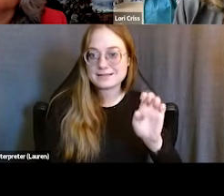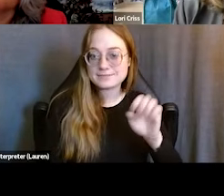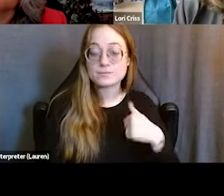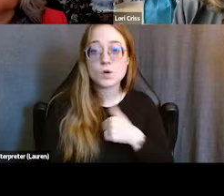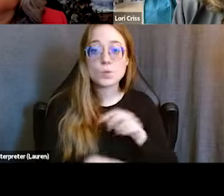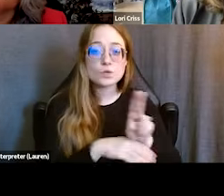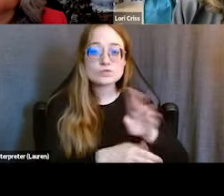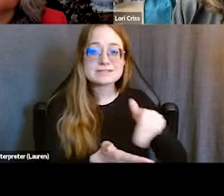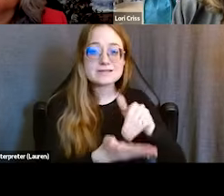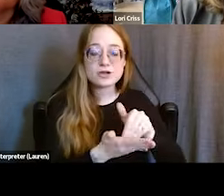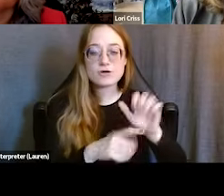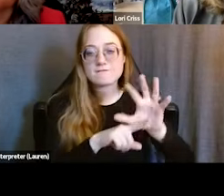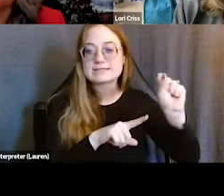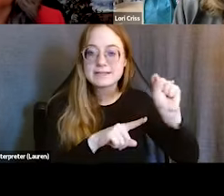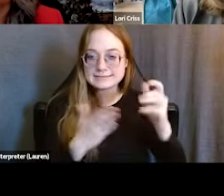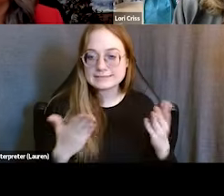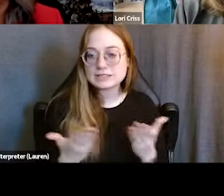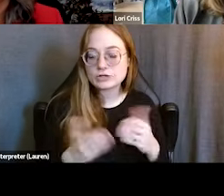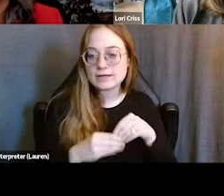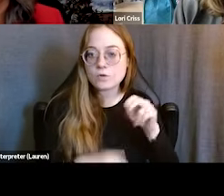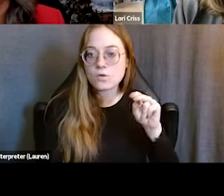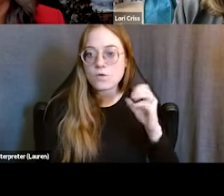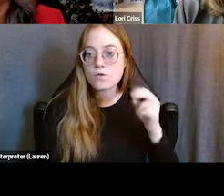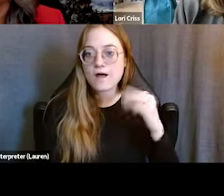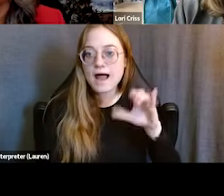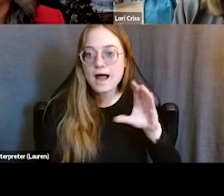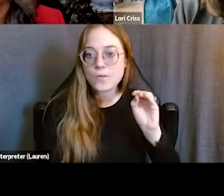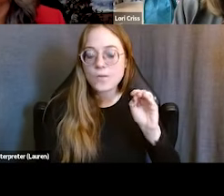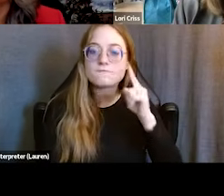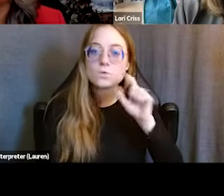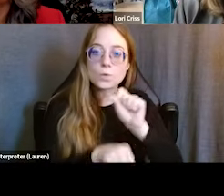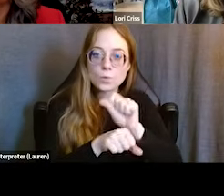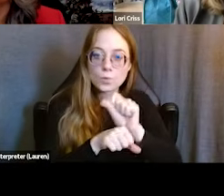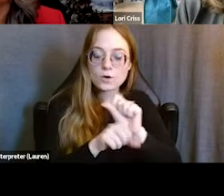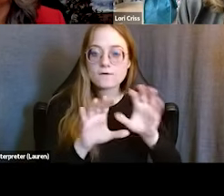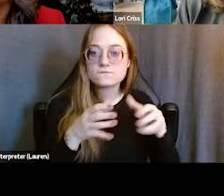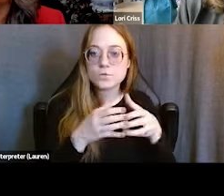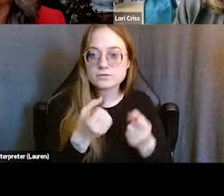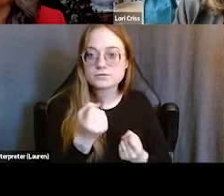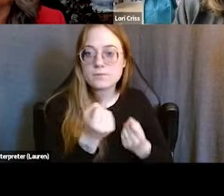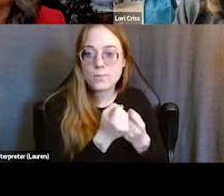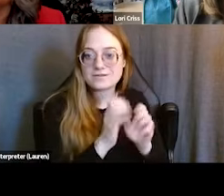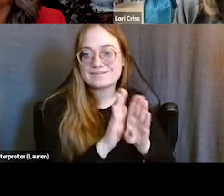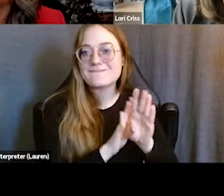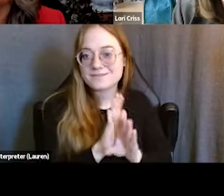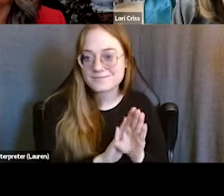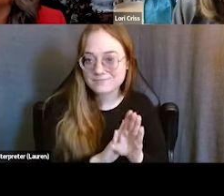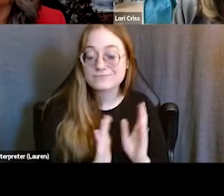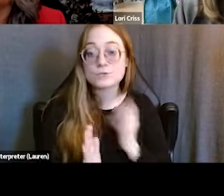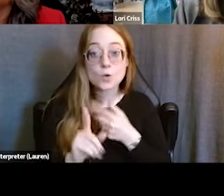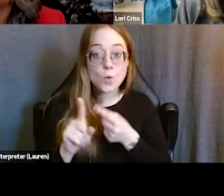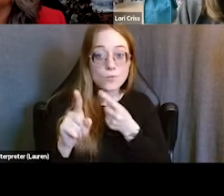here in Ohio as workforce support and development. Our goal is to make sure that beyond